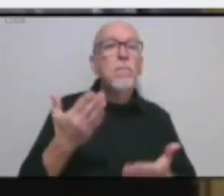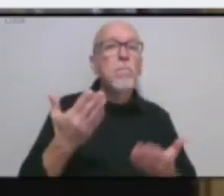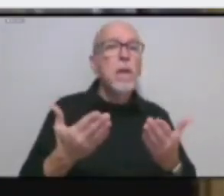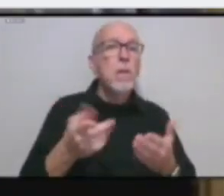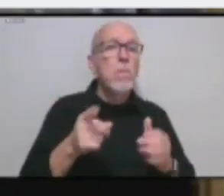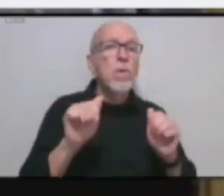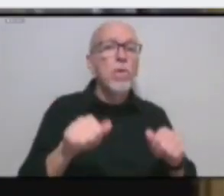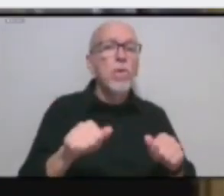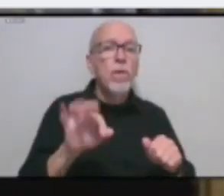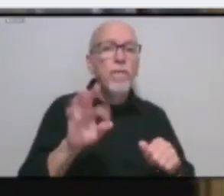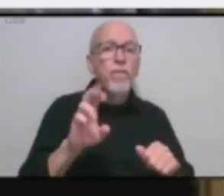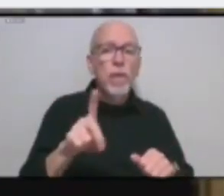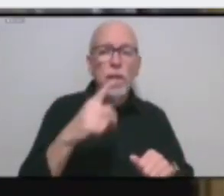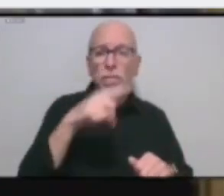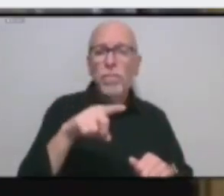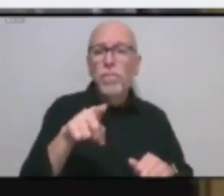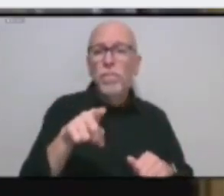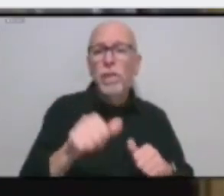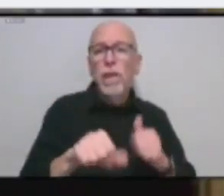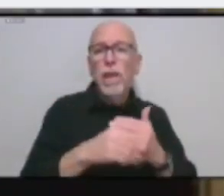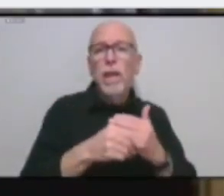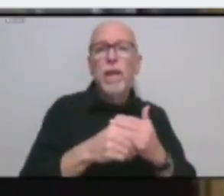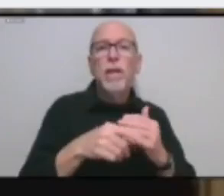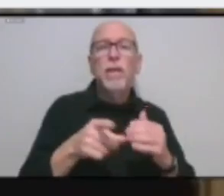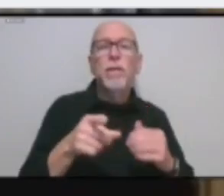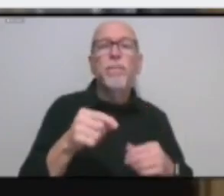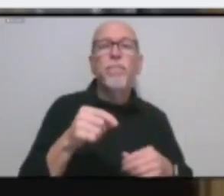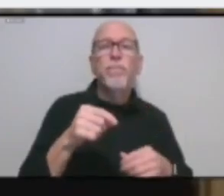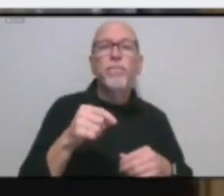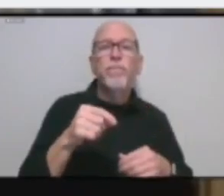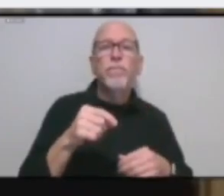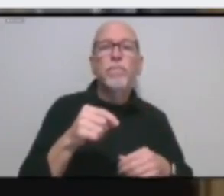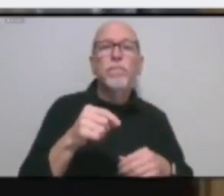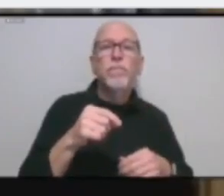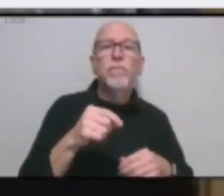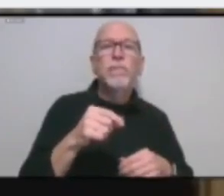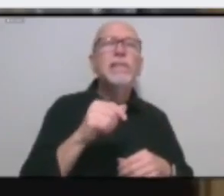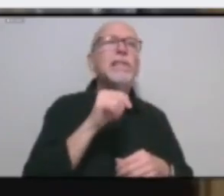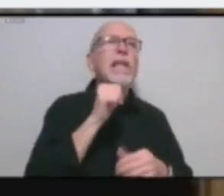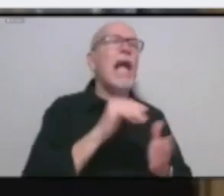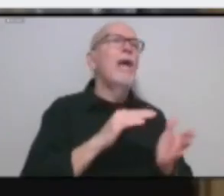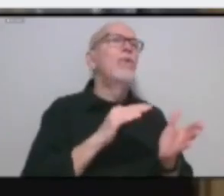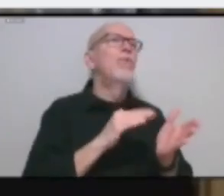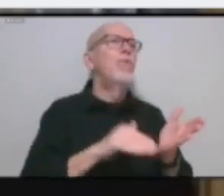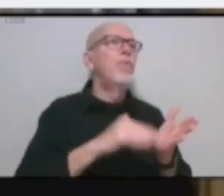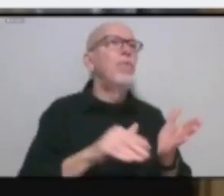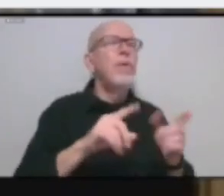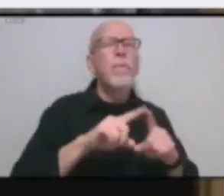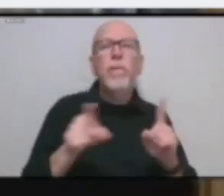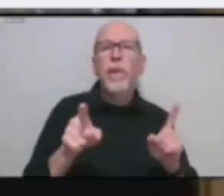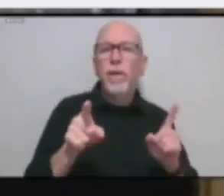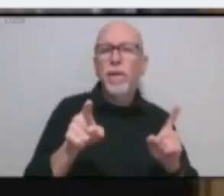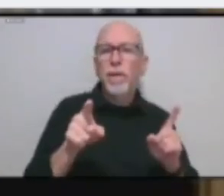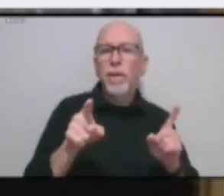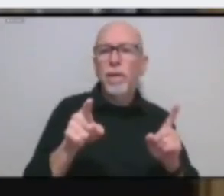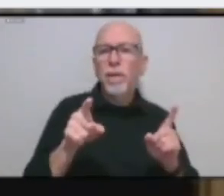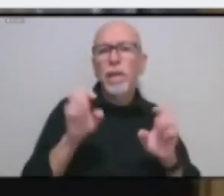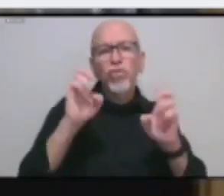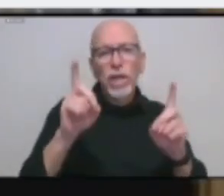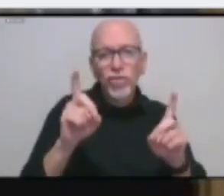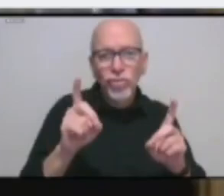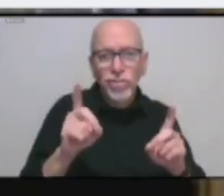could, Fred, also add, not as an excuse, but as part of the education,